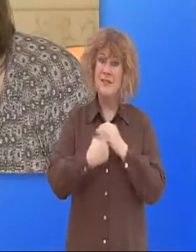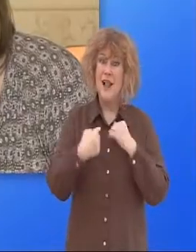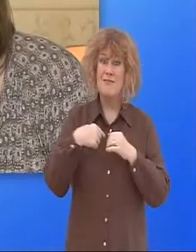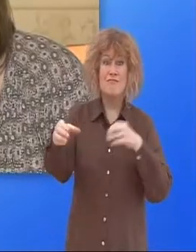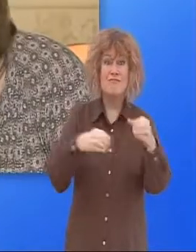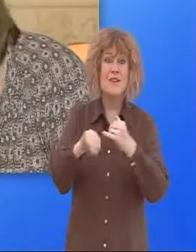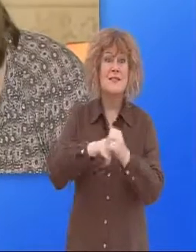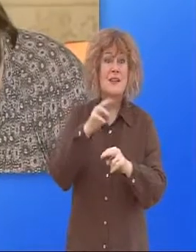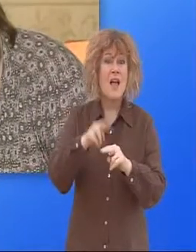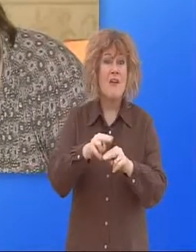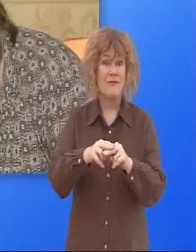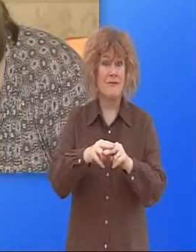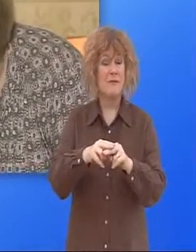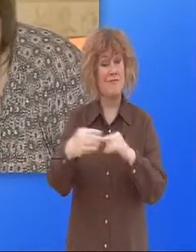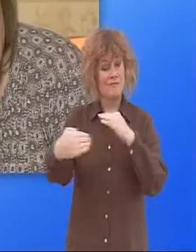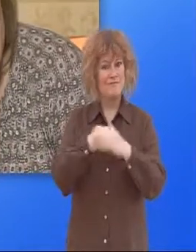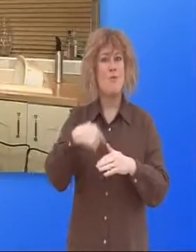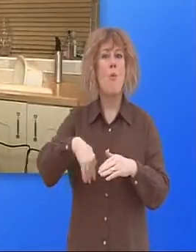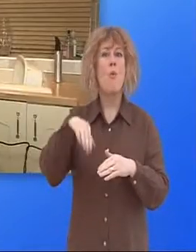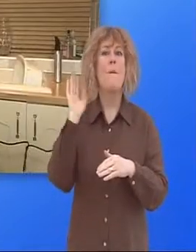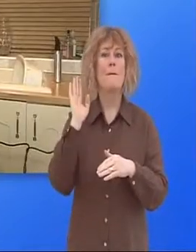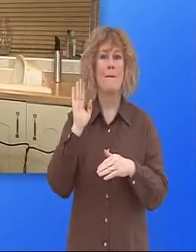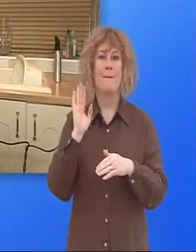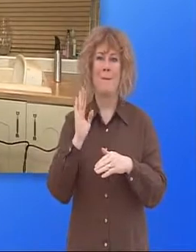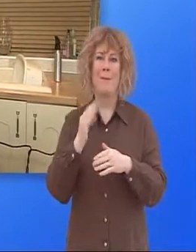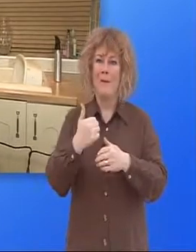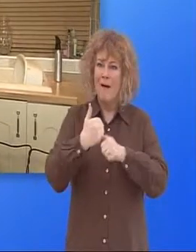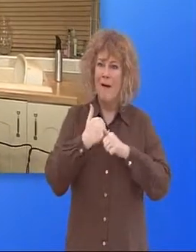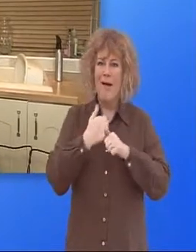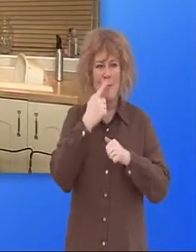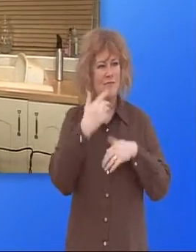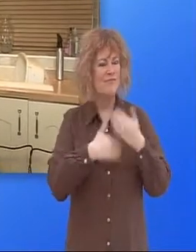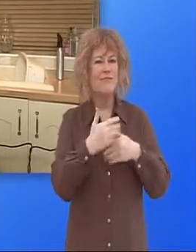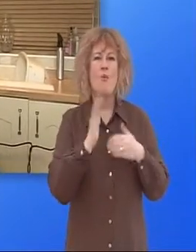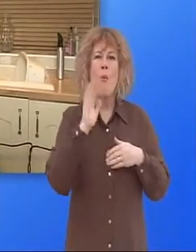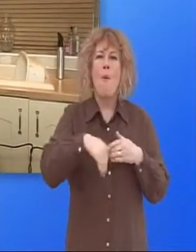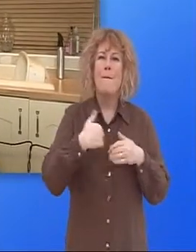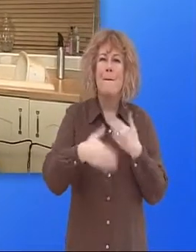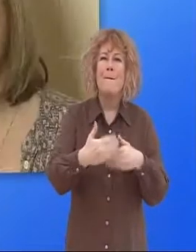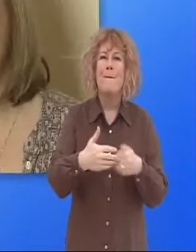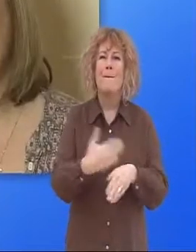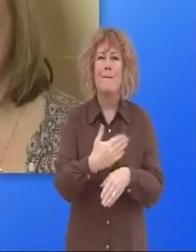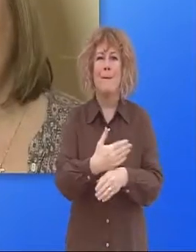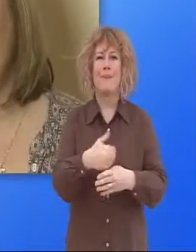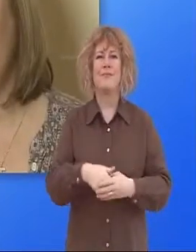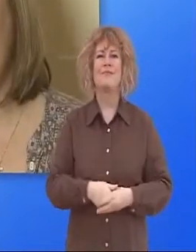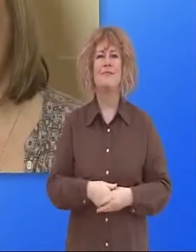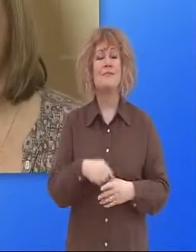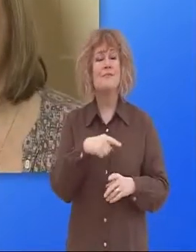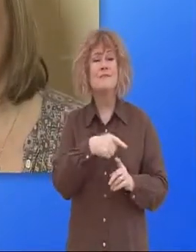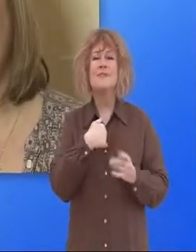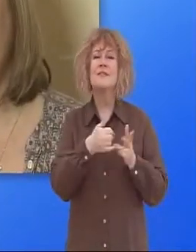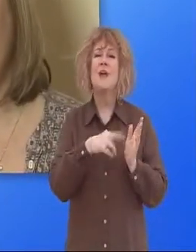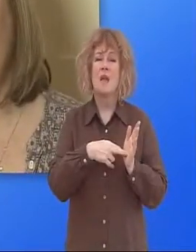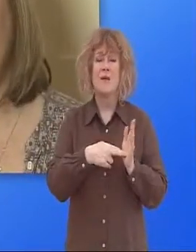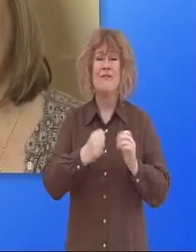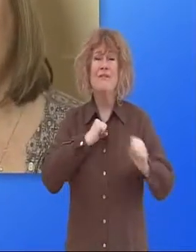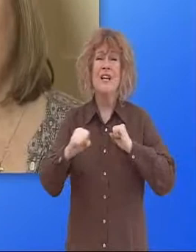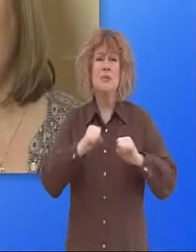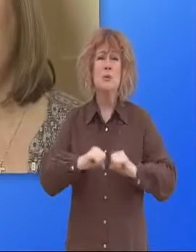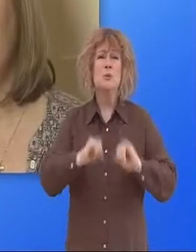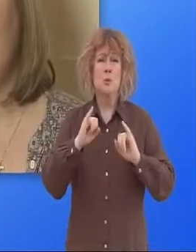staff myself, and they actually come into the home and they support us to do daily living. So if Graham's fits are bad, then I